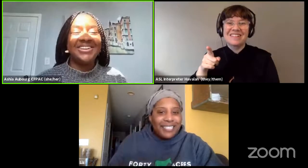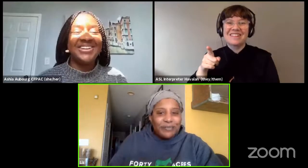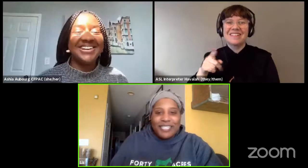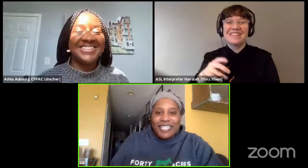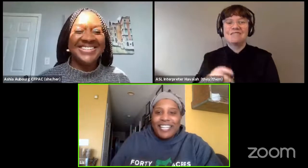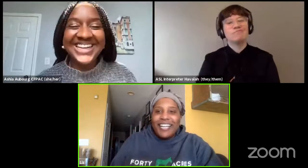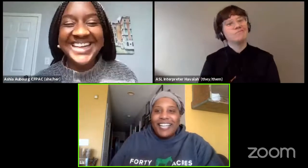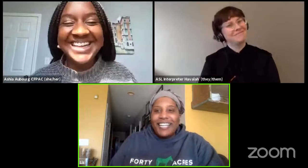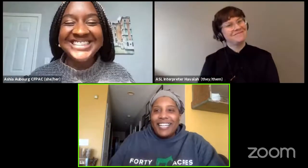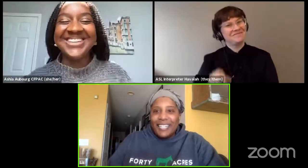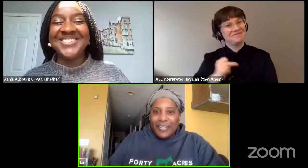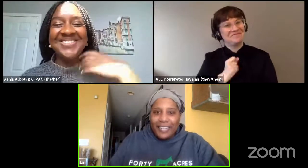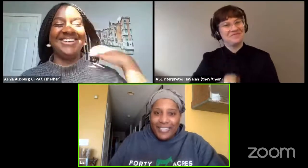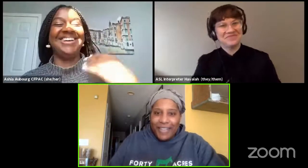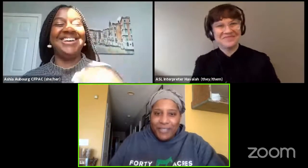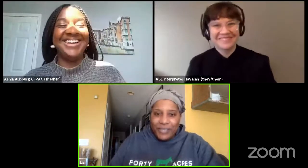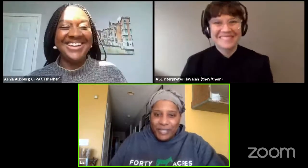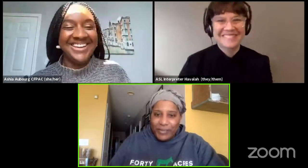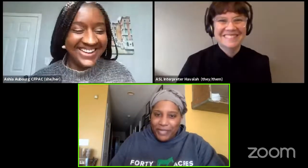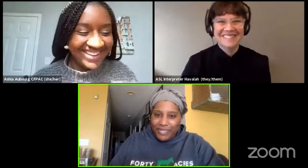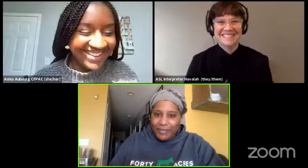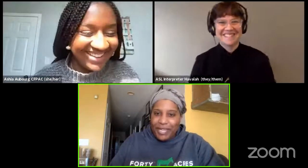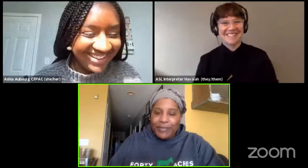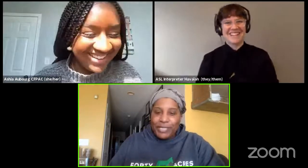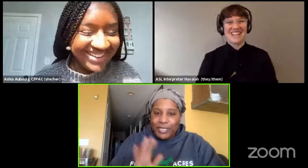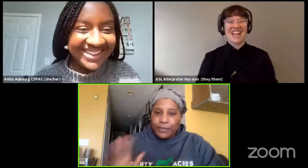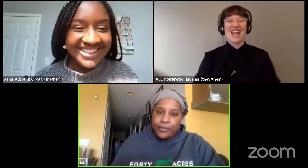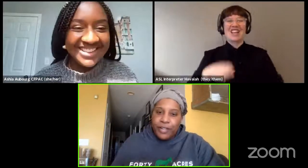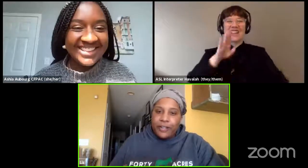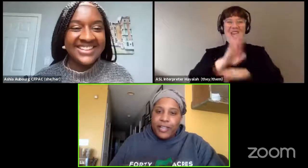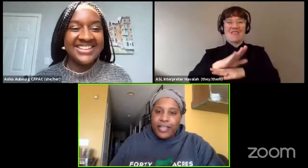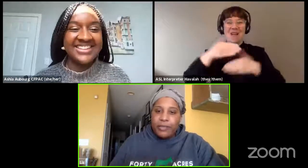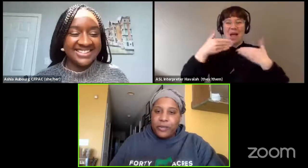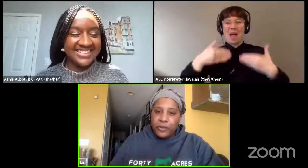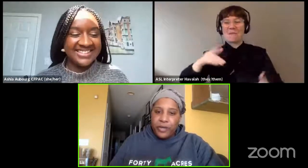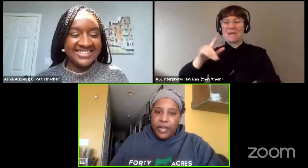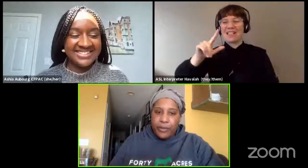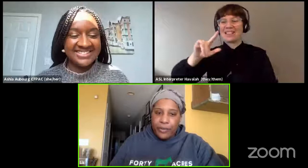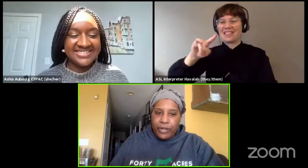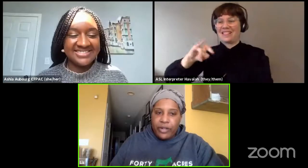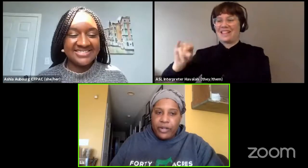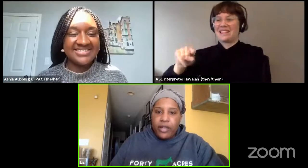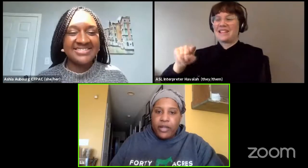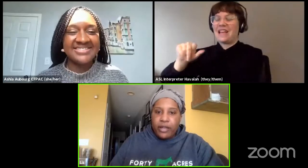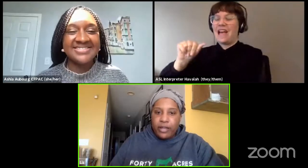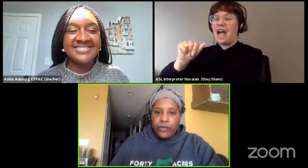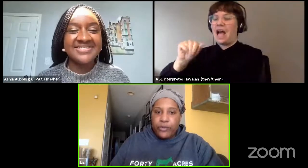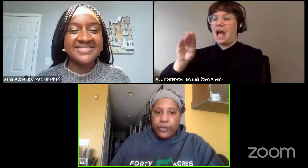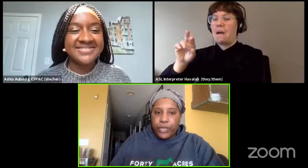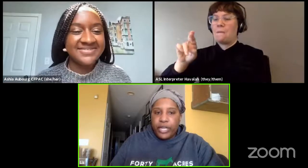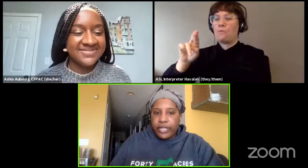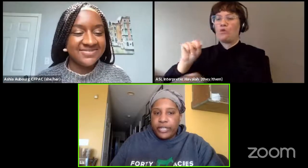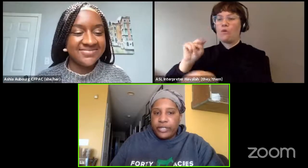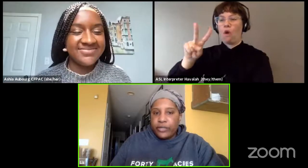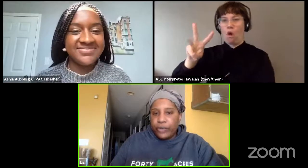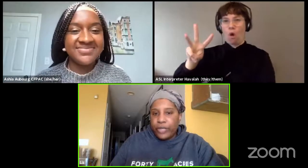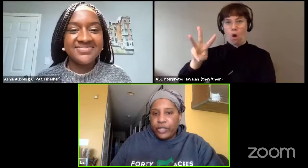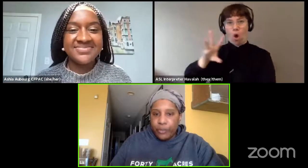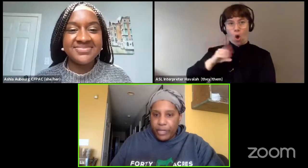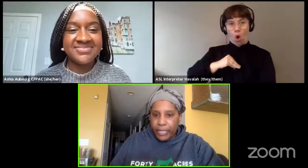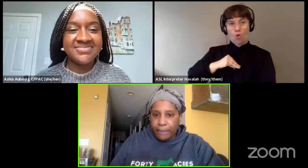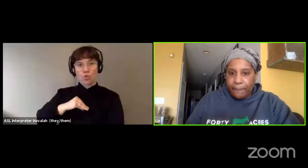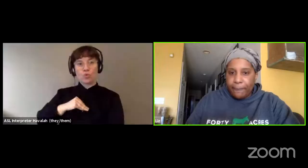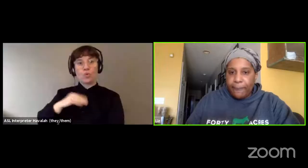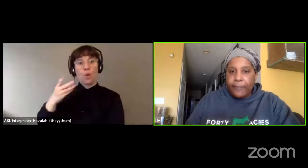Perfect. Good afternoon, everyone. My name is Liz Abuno. I am the owner and operator of 40 Acres